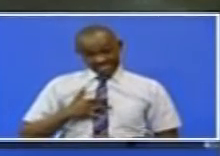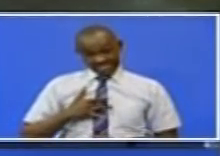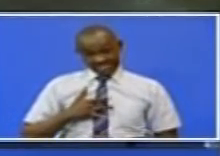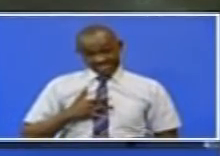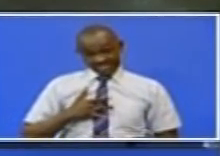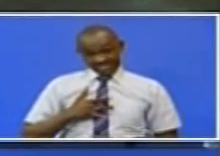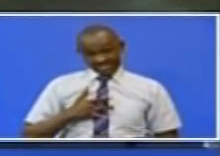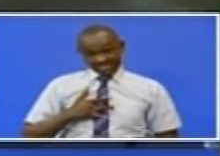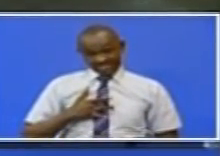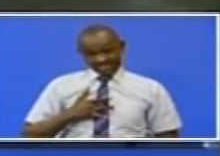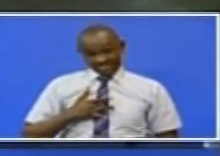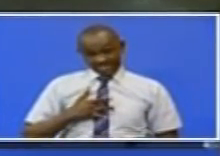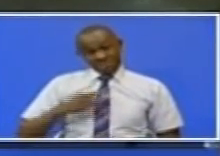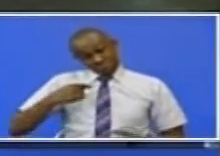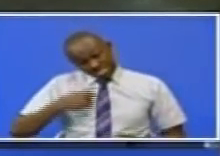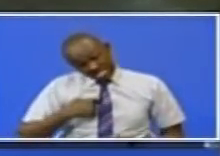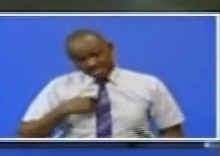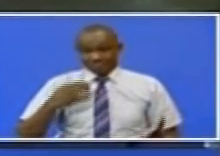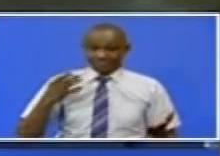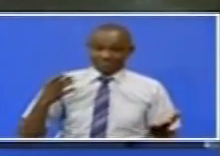that I have